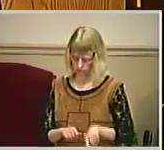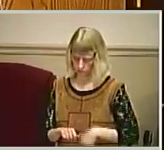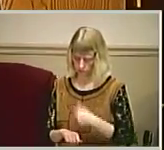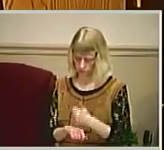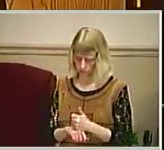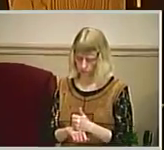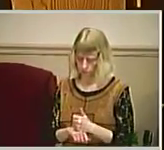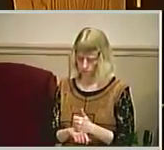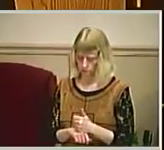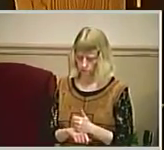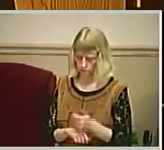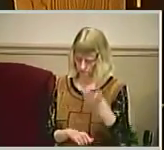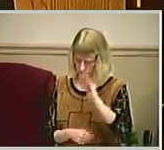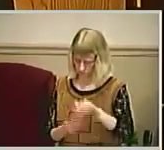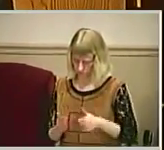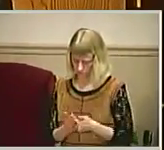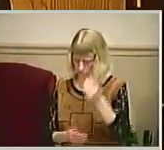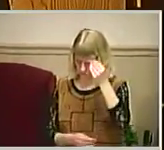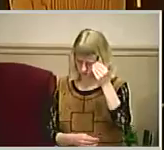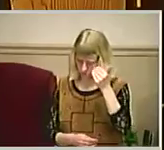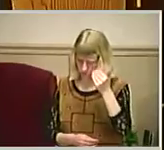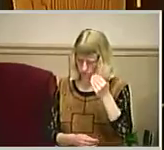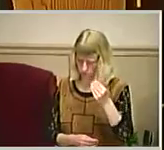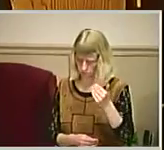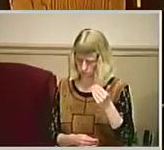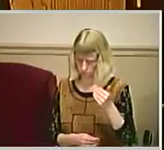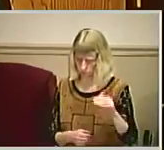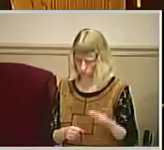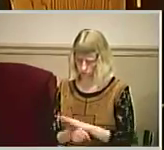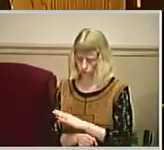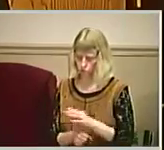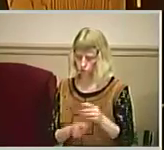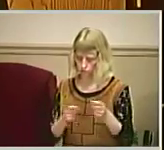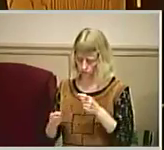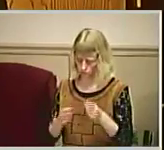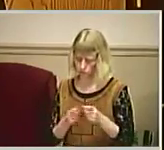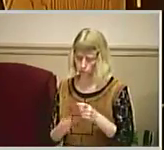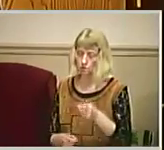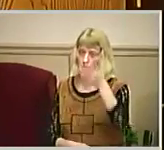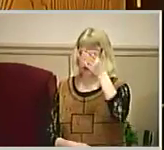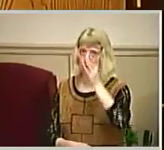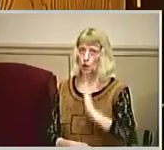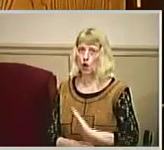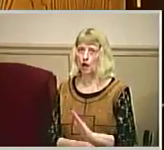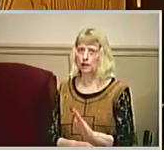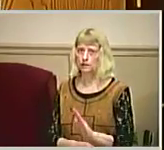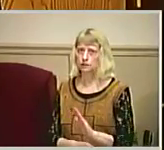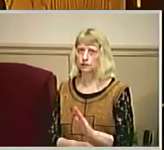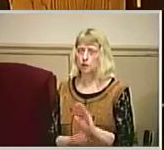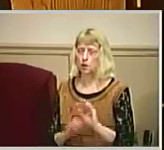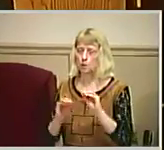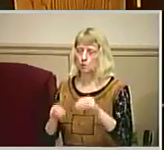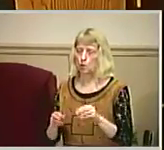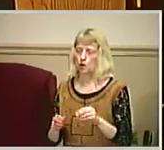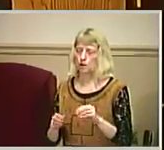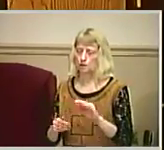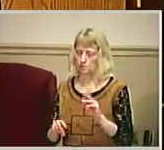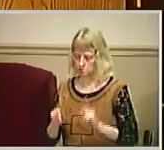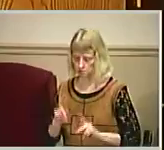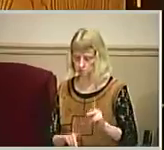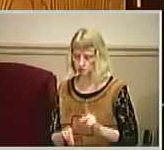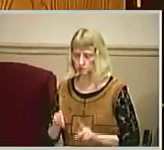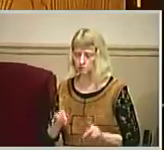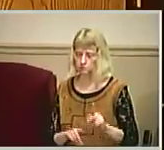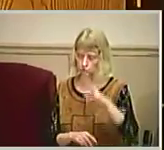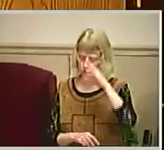is providential. God is sovereign. God is the one who put everybody in office